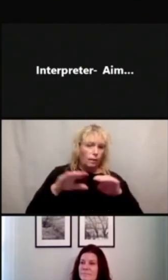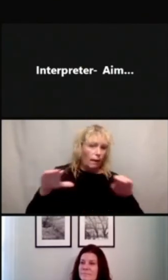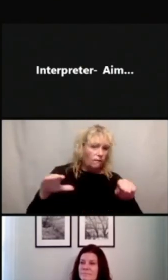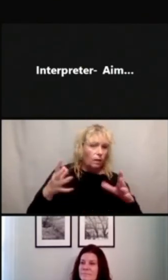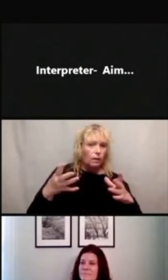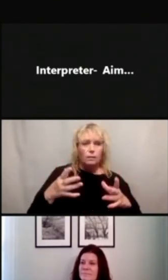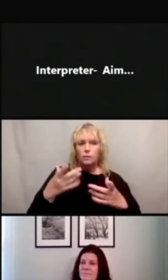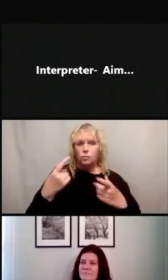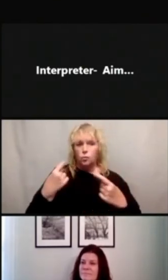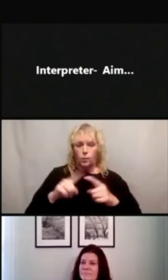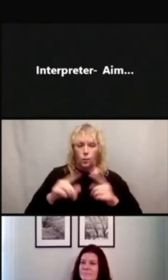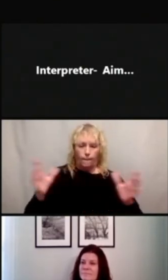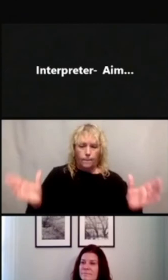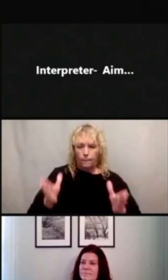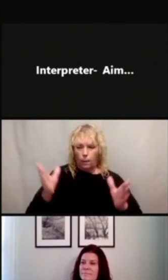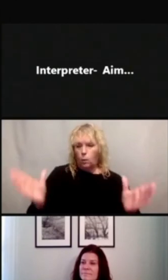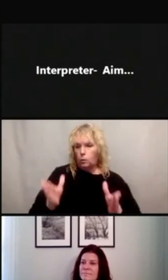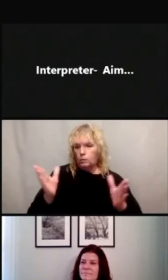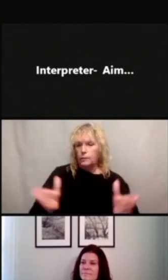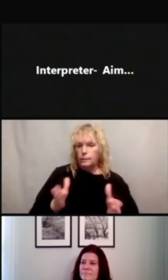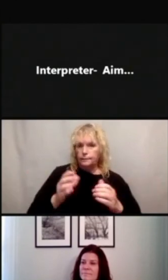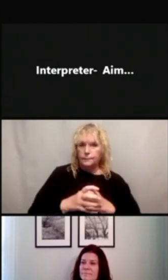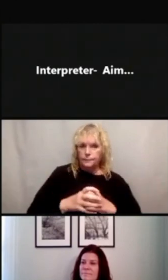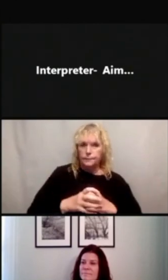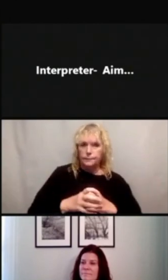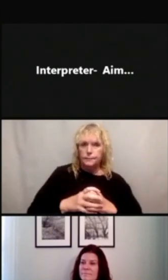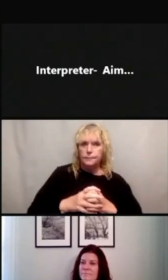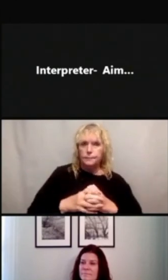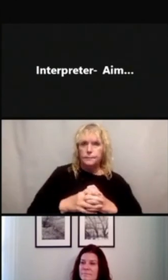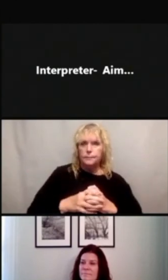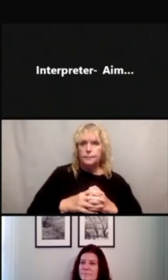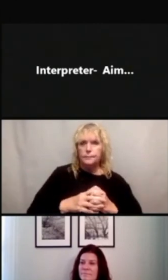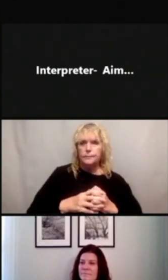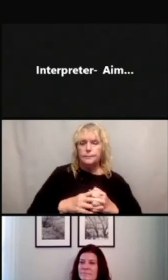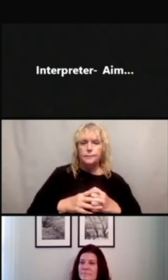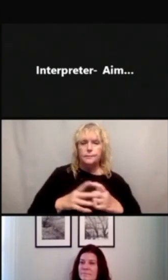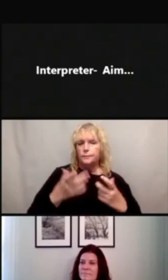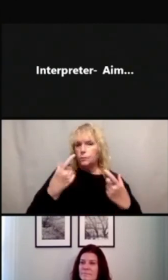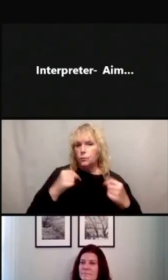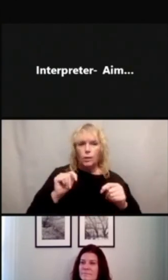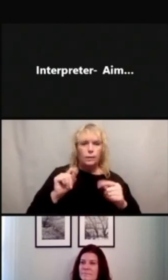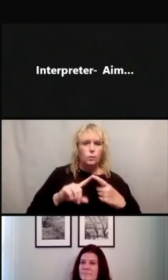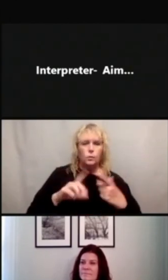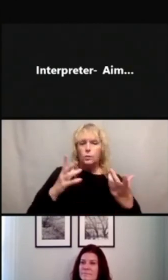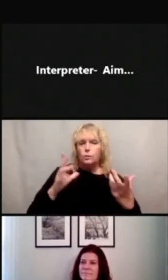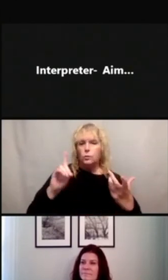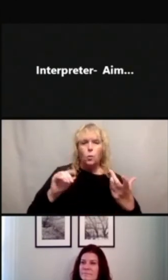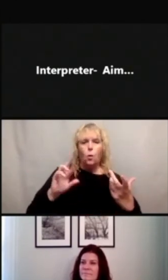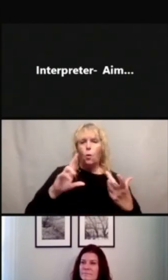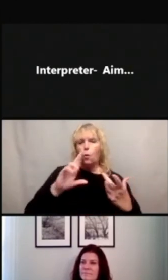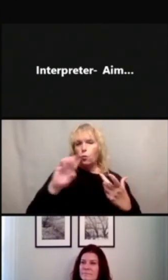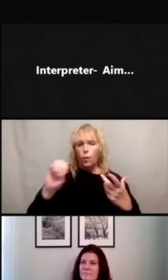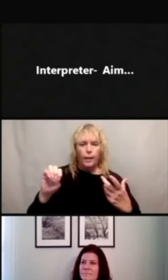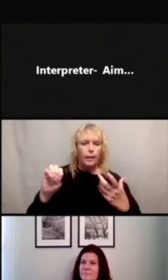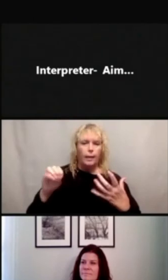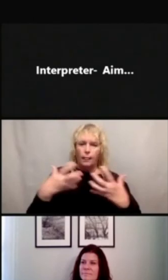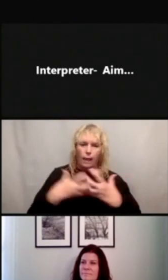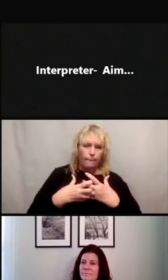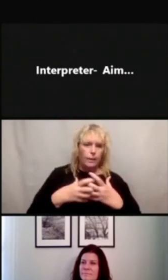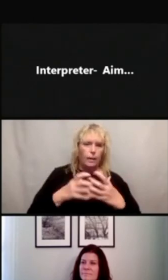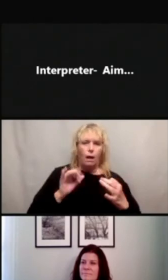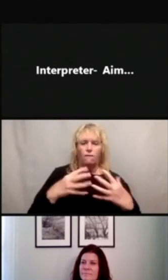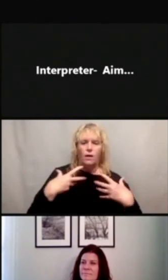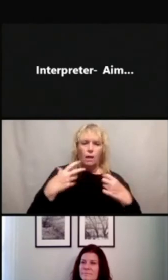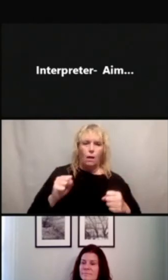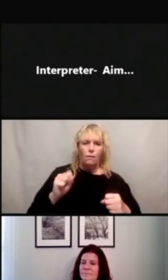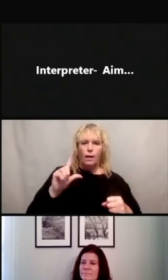promote the alignment of health literacy with